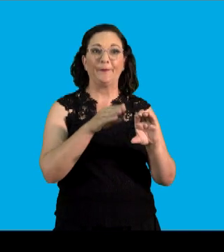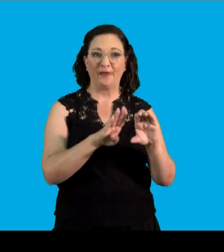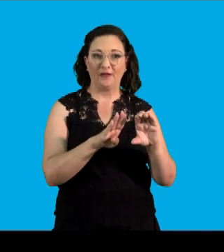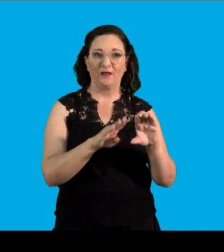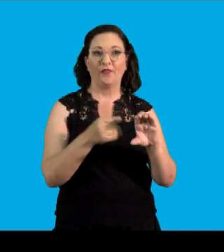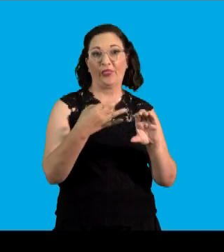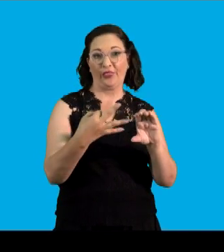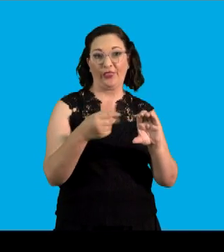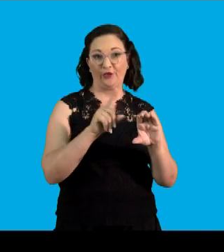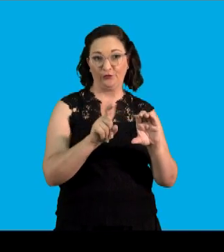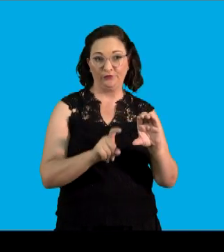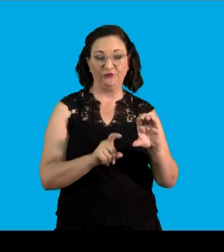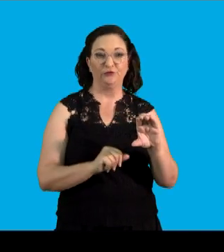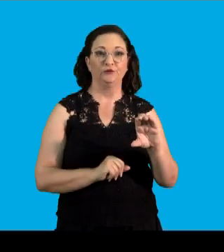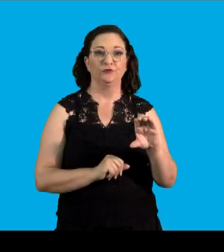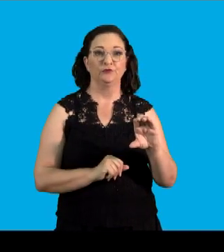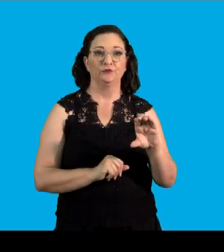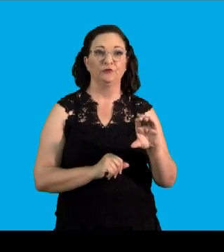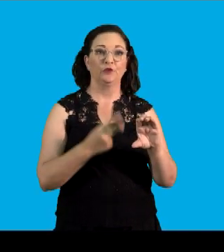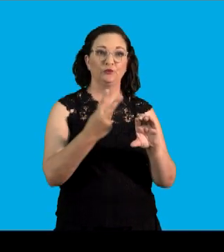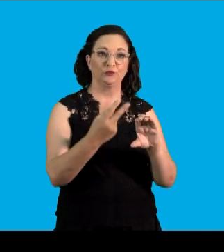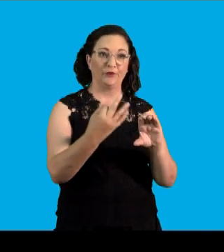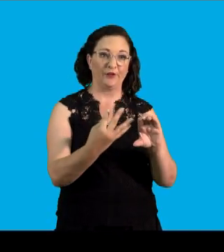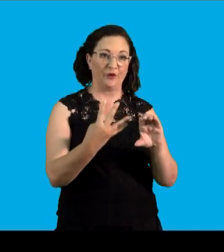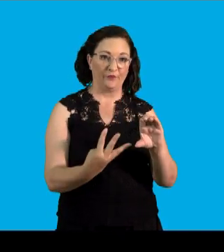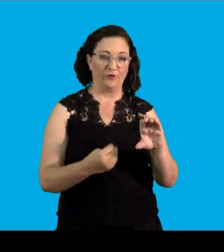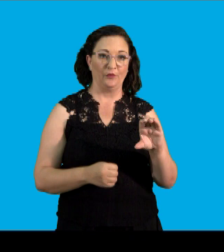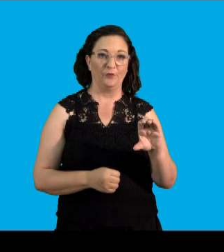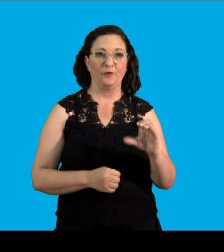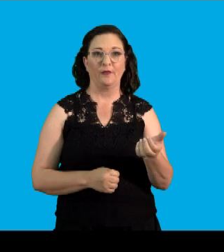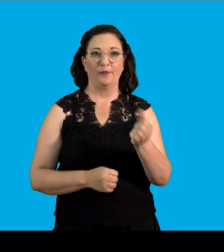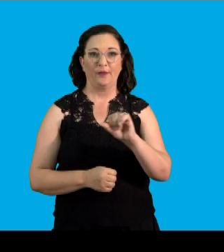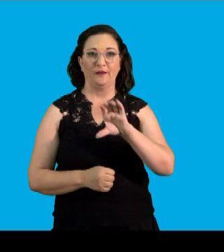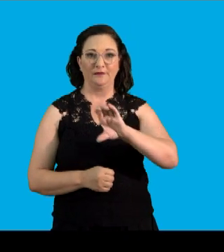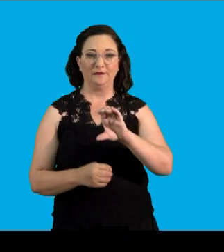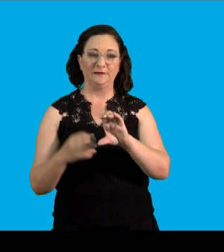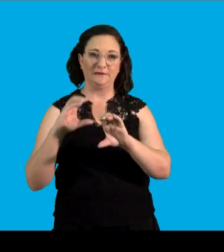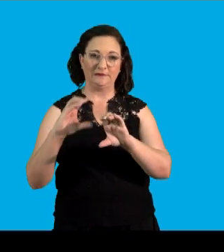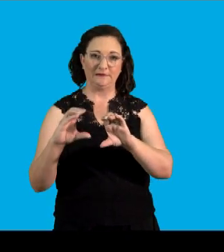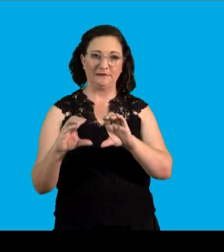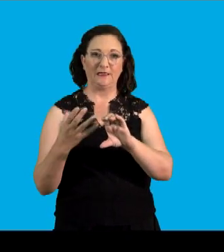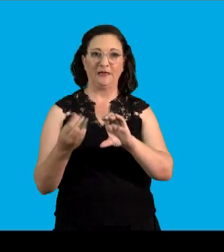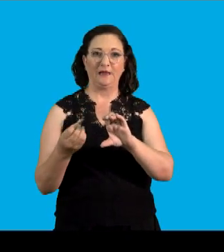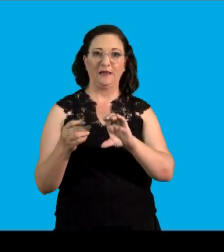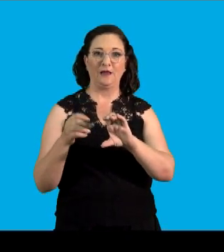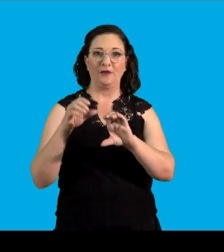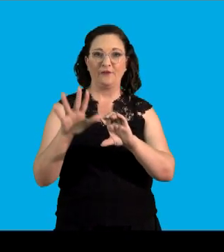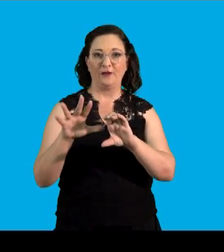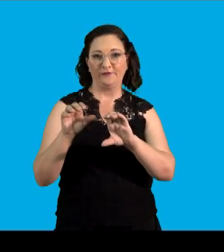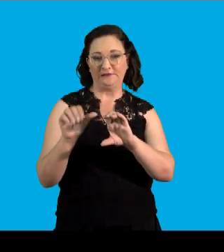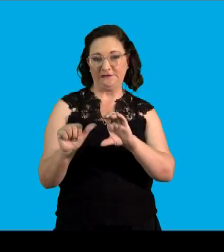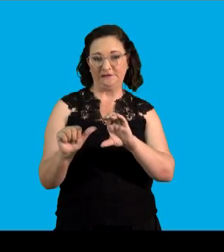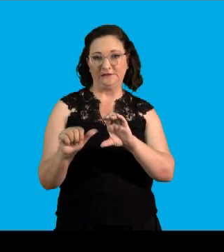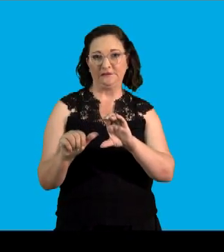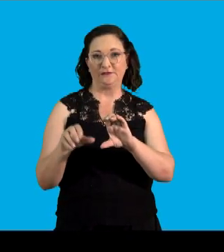has got 30 questions, which is question 2, 3, and 4. Then we move on to section C, which is your essay questions, question 5 and